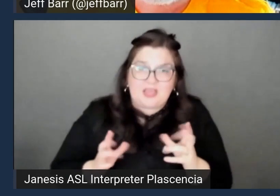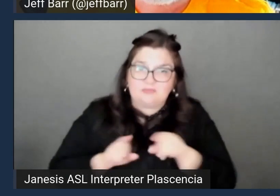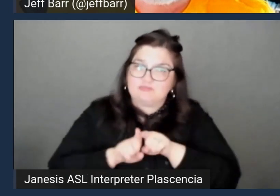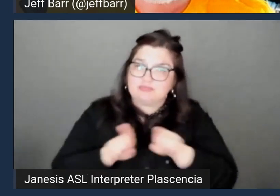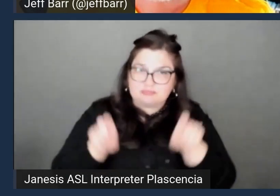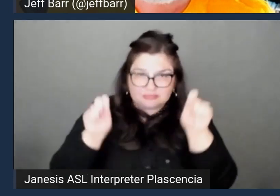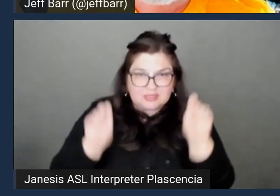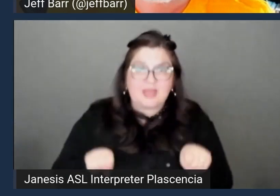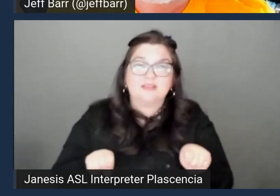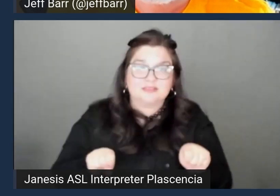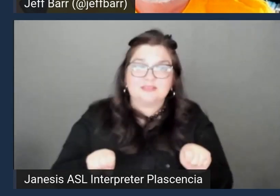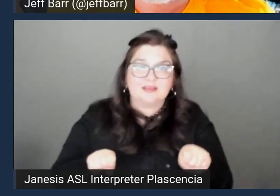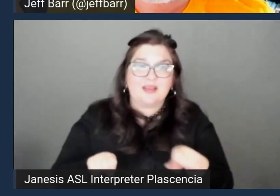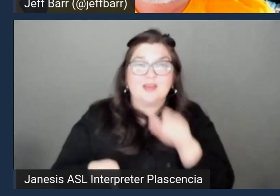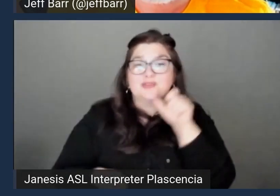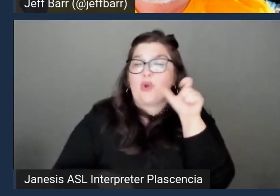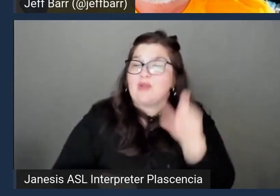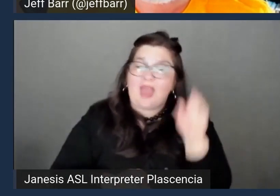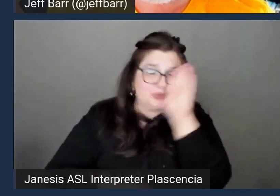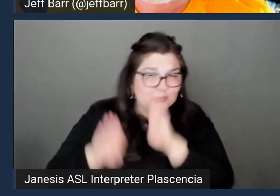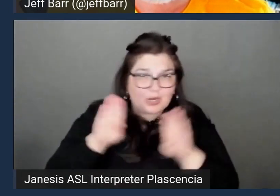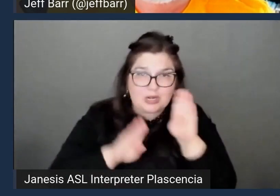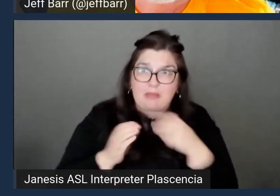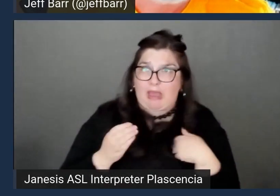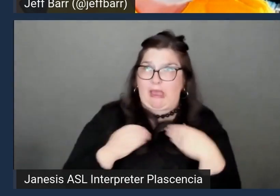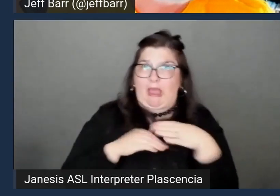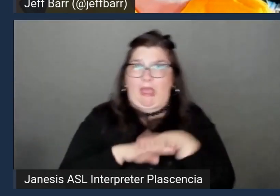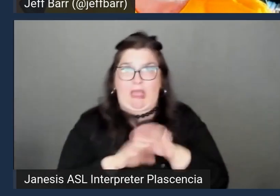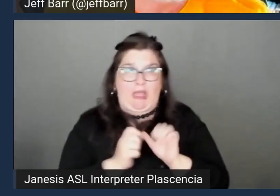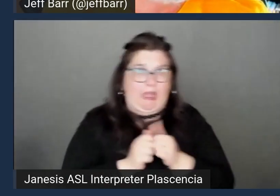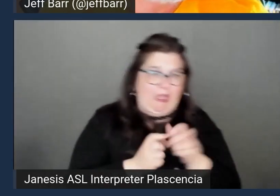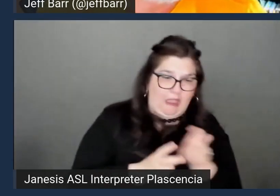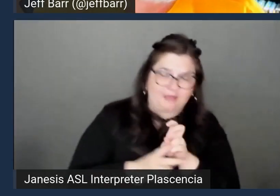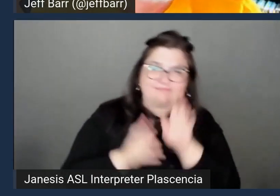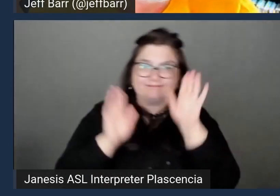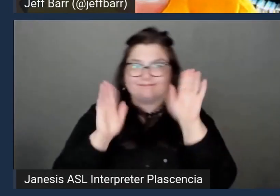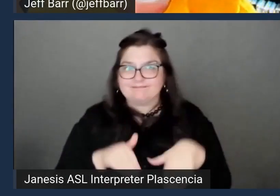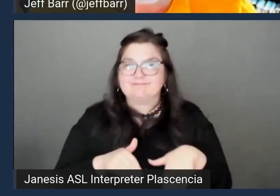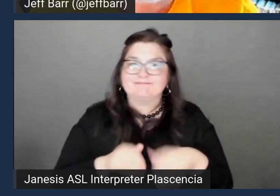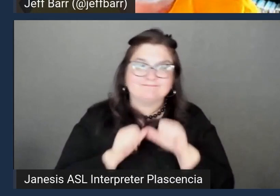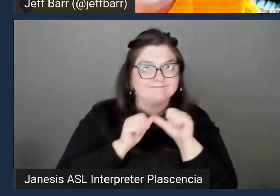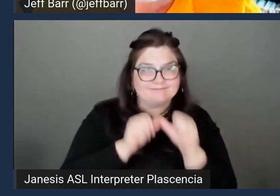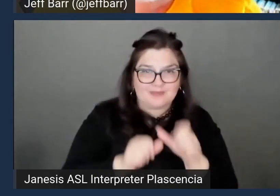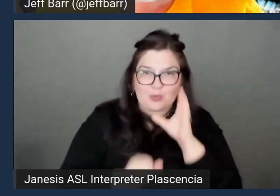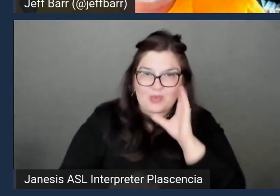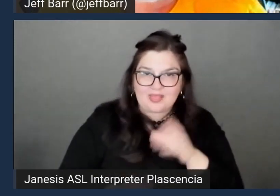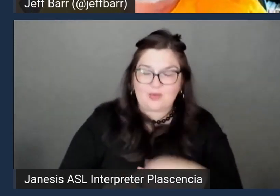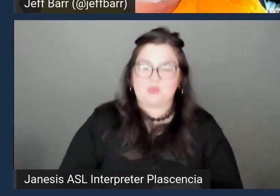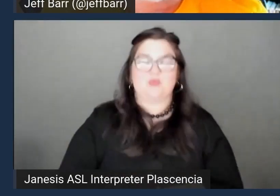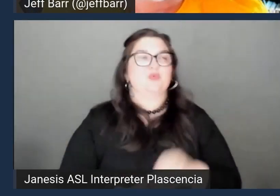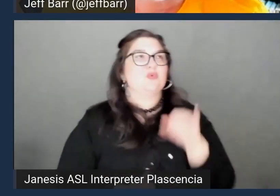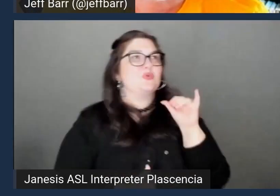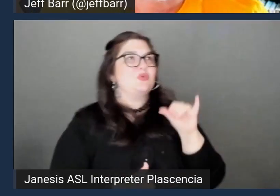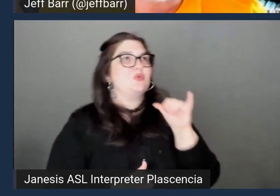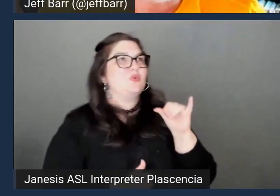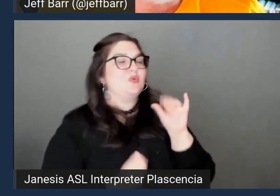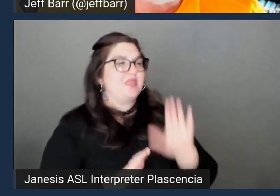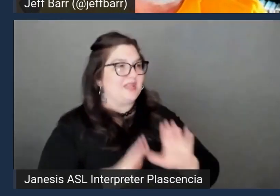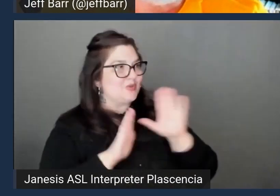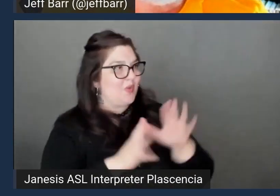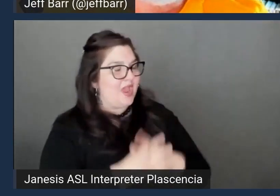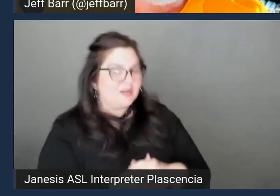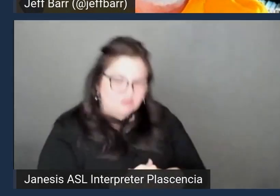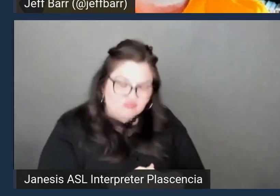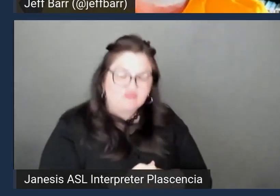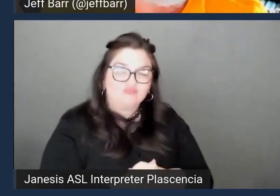So don't have to worry about it, and the ecosystem is going to come along with us. Yeah, that's great. So